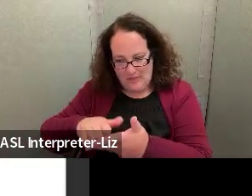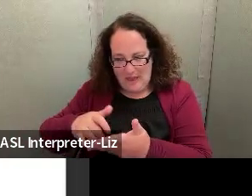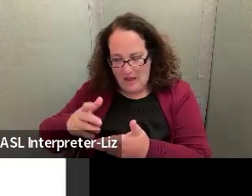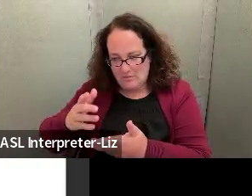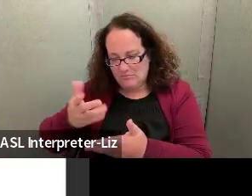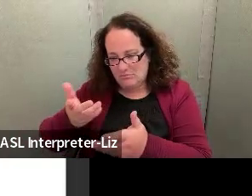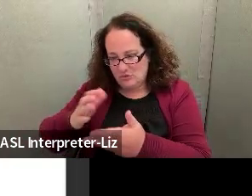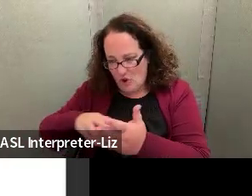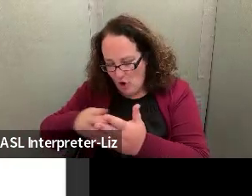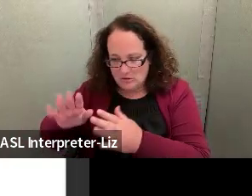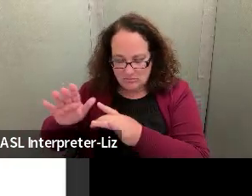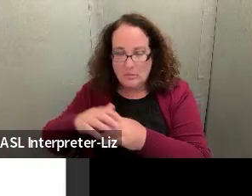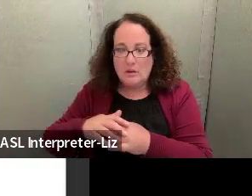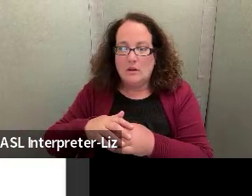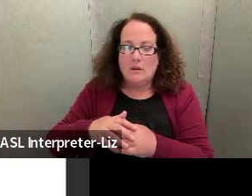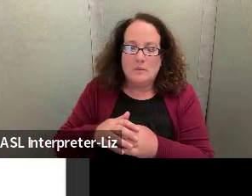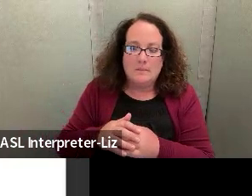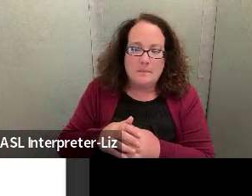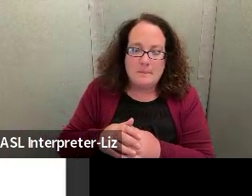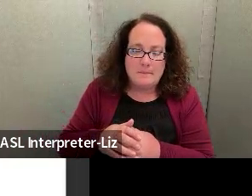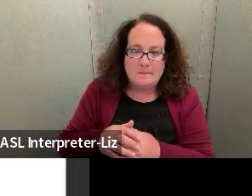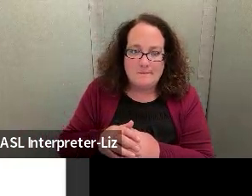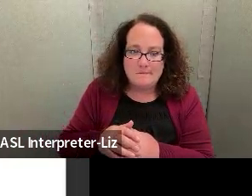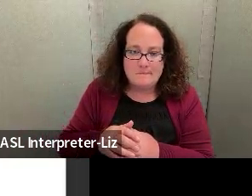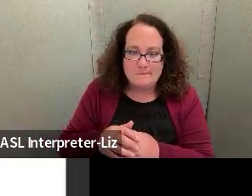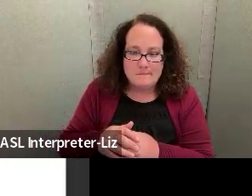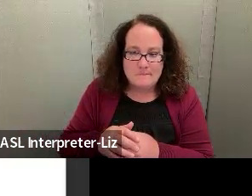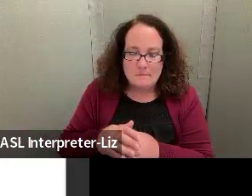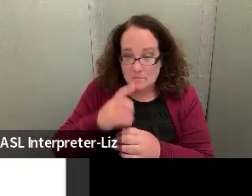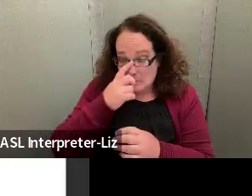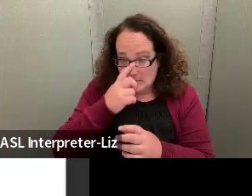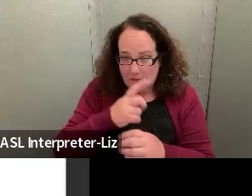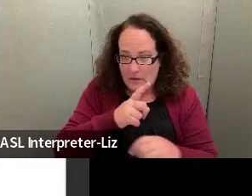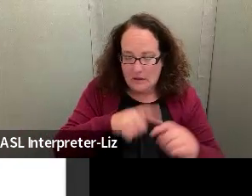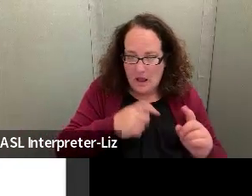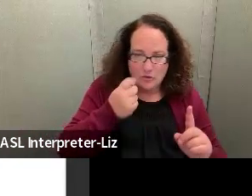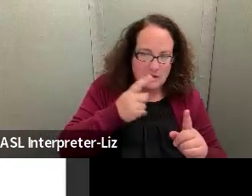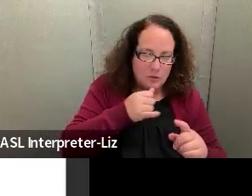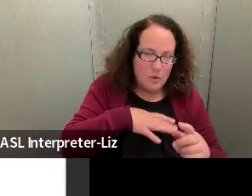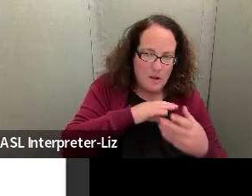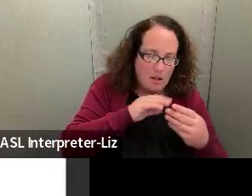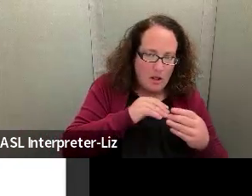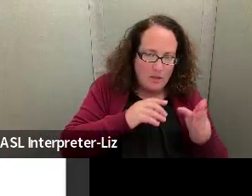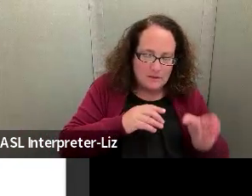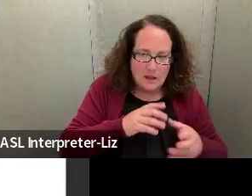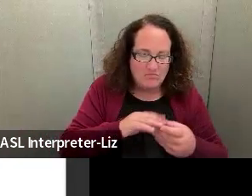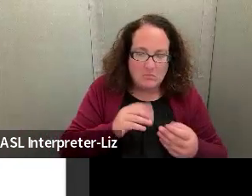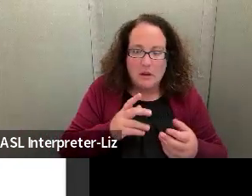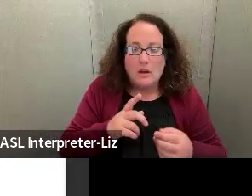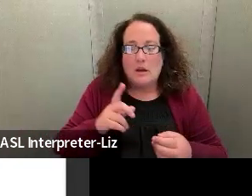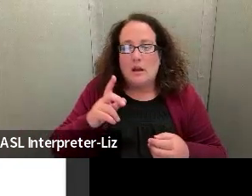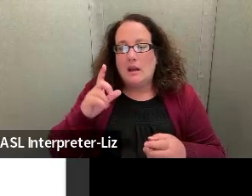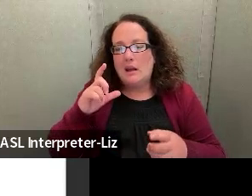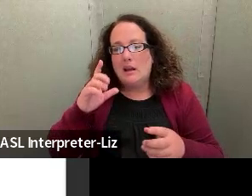charts. Work with Peter Walters. Yeah. But I'm really, I think, exploring